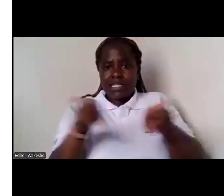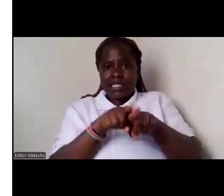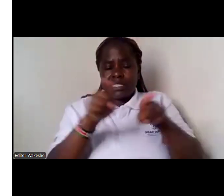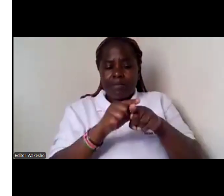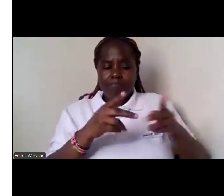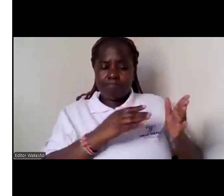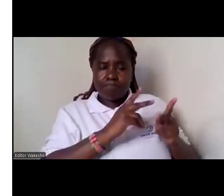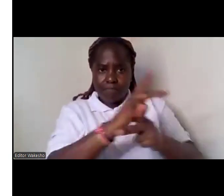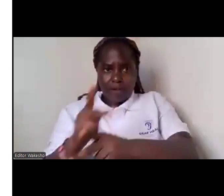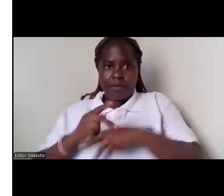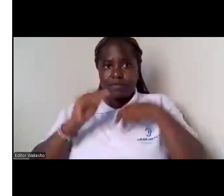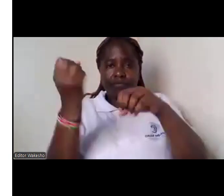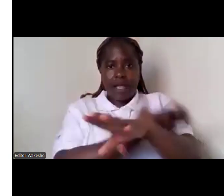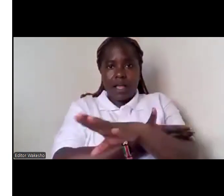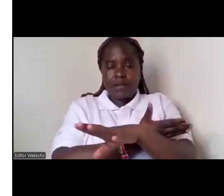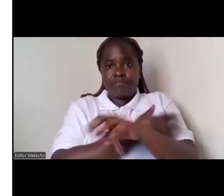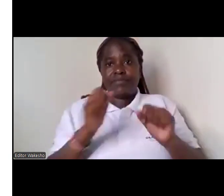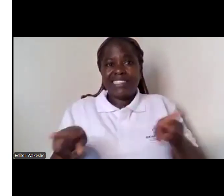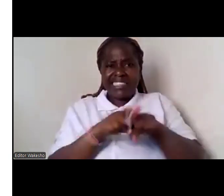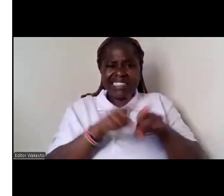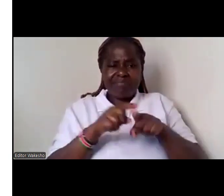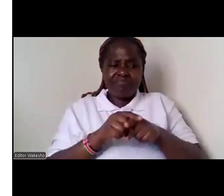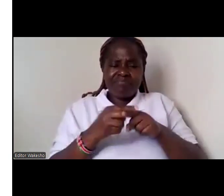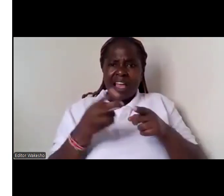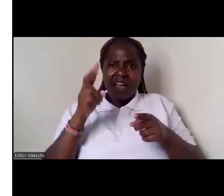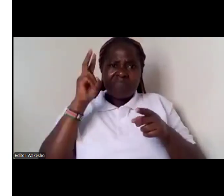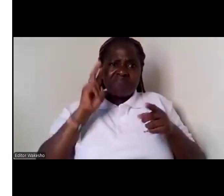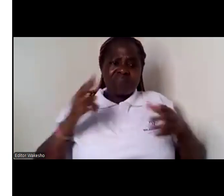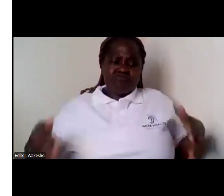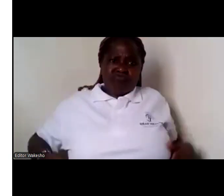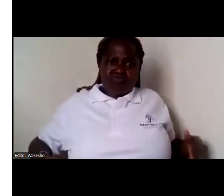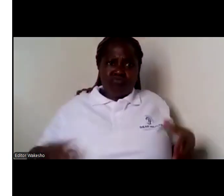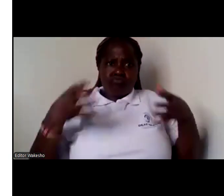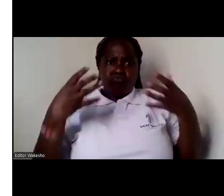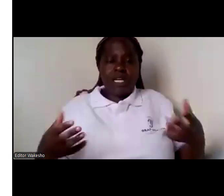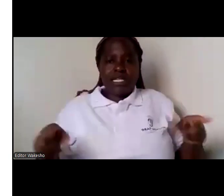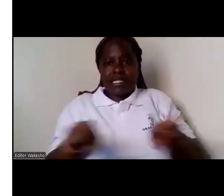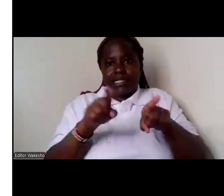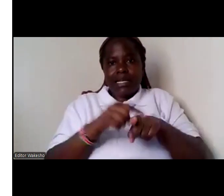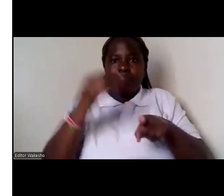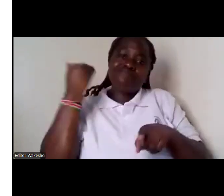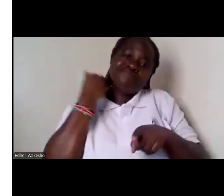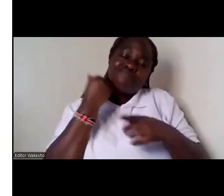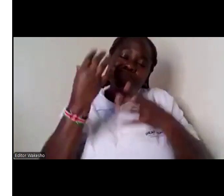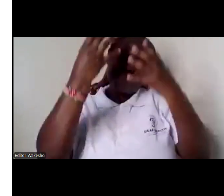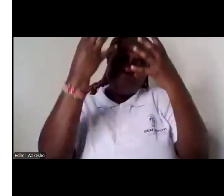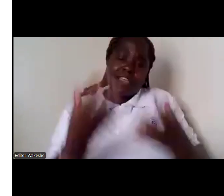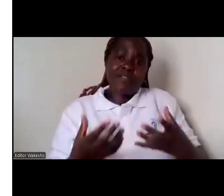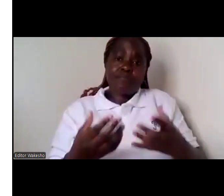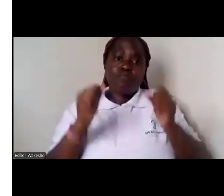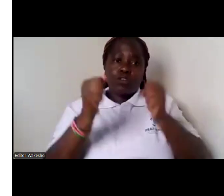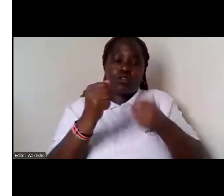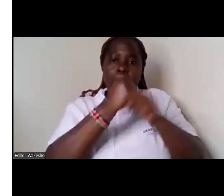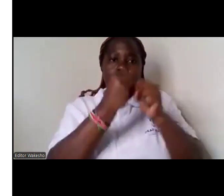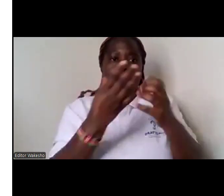can prevent pelvic inflammatory disease. Women who have heavy periods, it can make them lighter. Women who